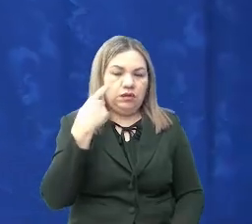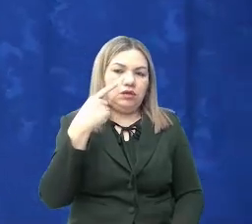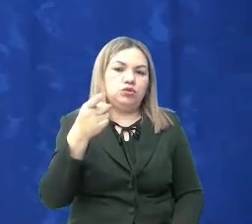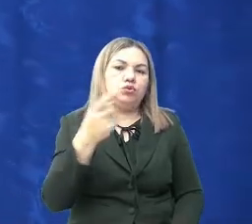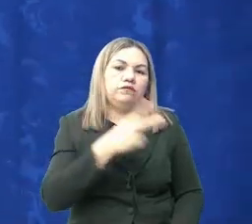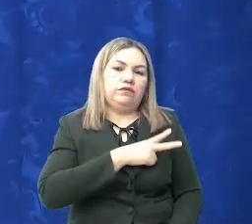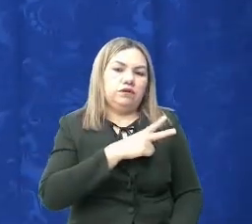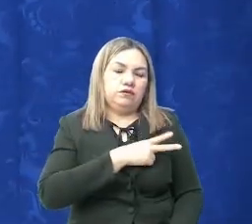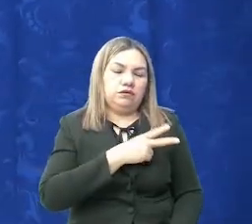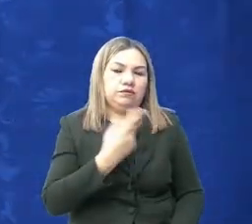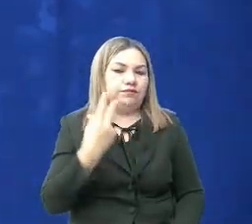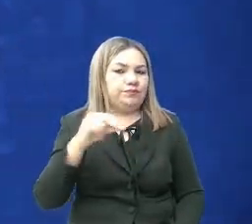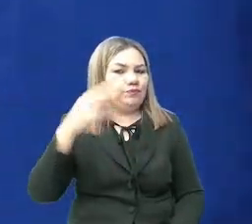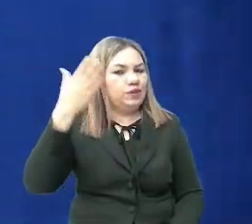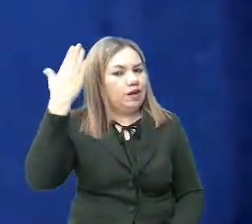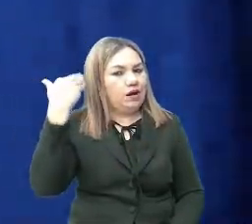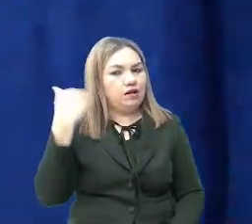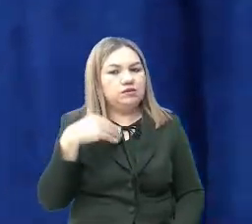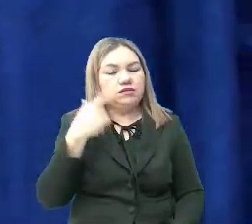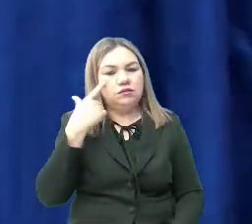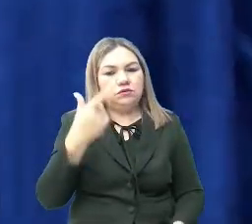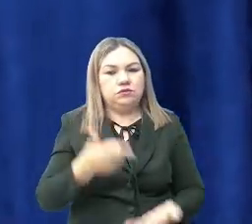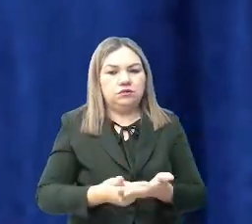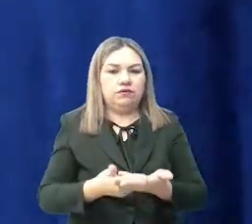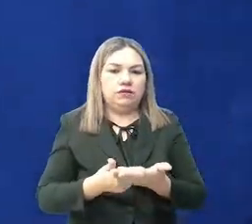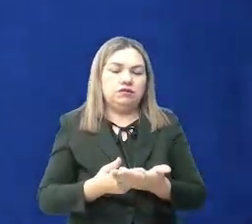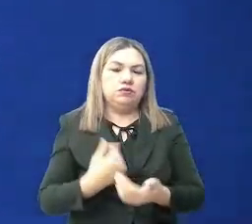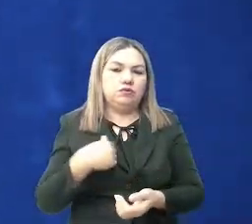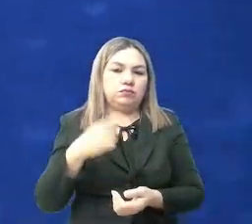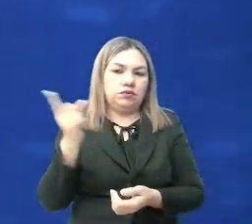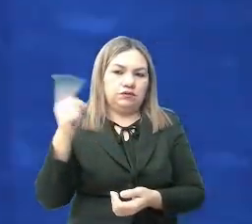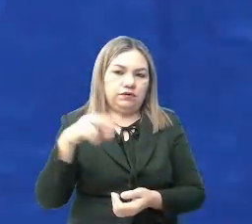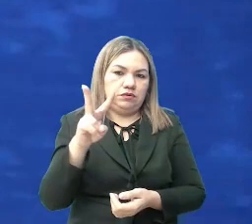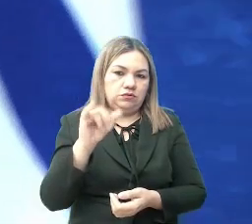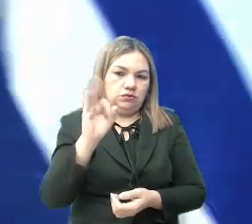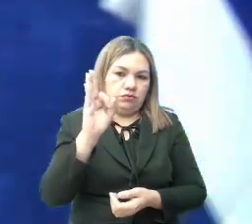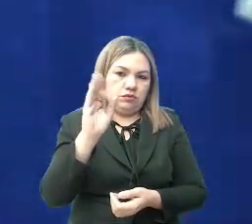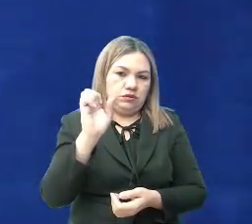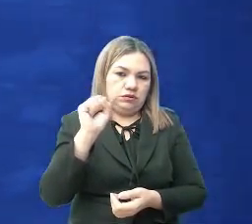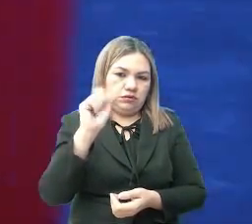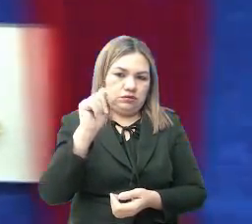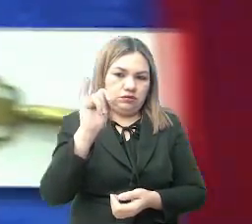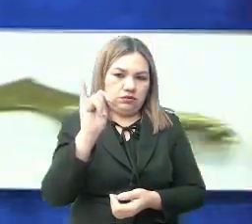had direction nor revelation to manifest that destiny here.